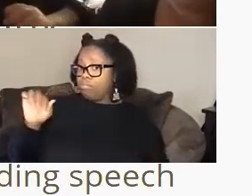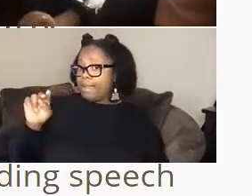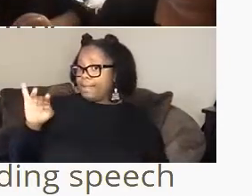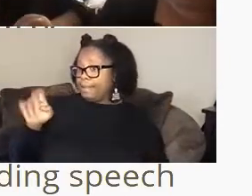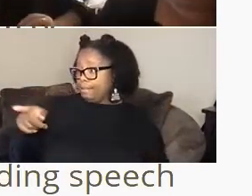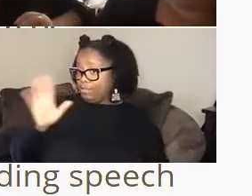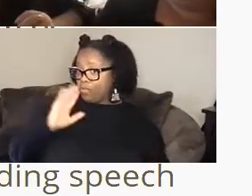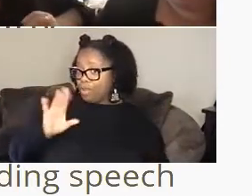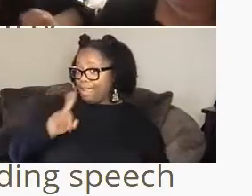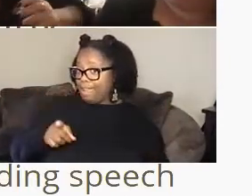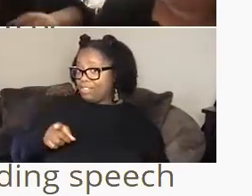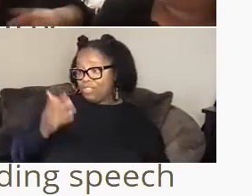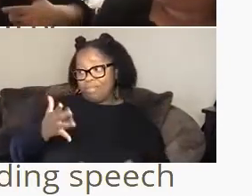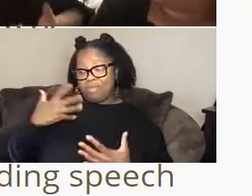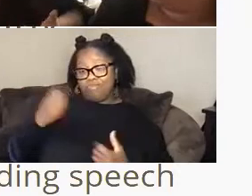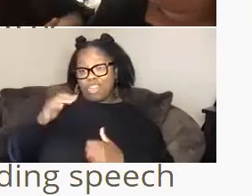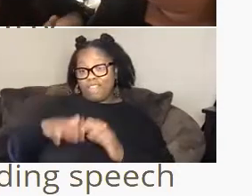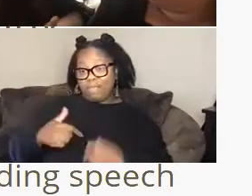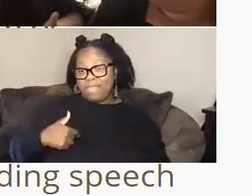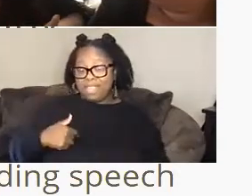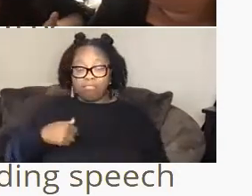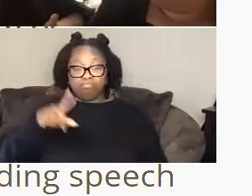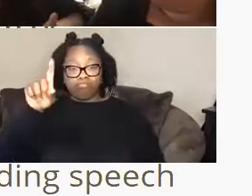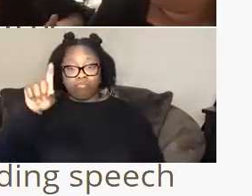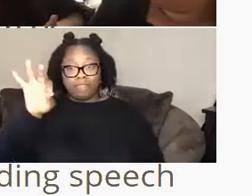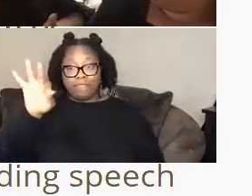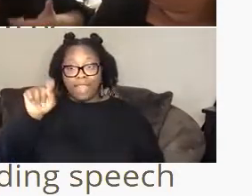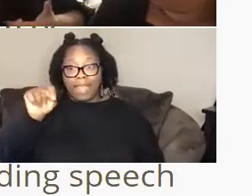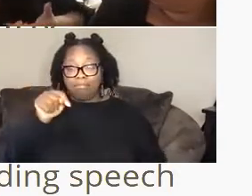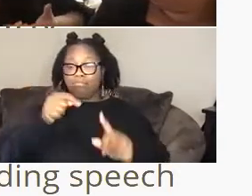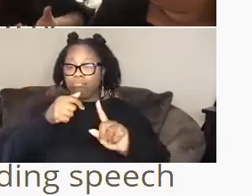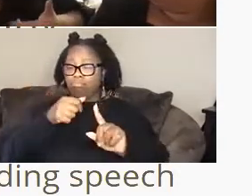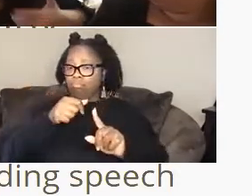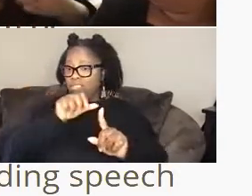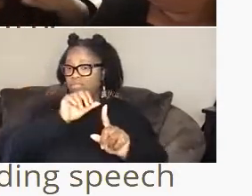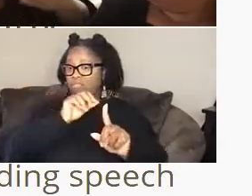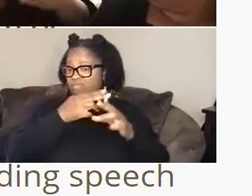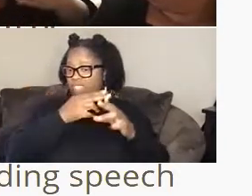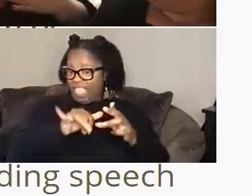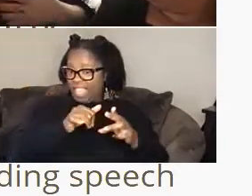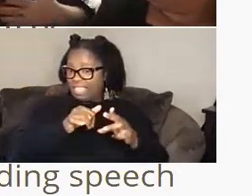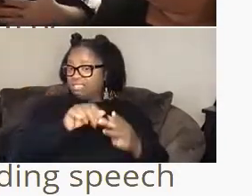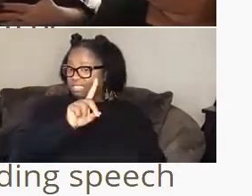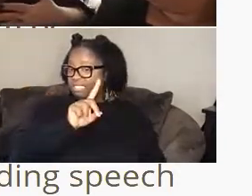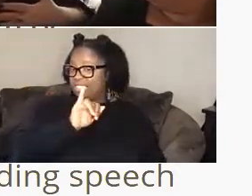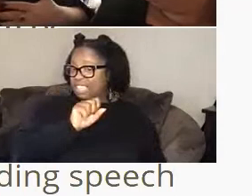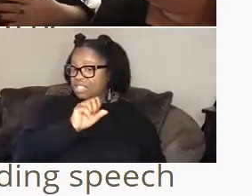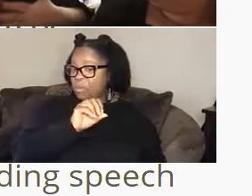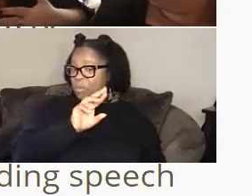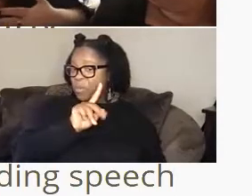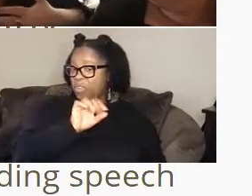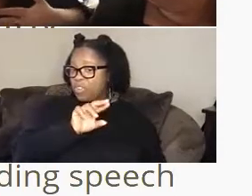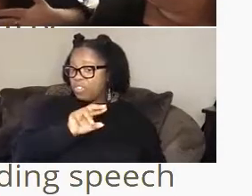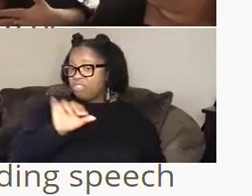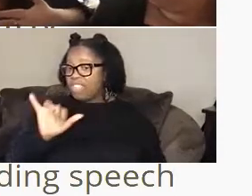were braver than me, but is fat either a disorder or a condition? That's something that as fat people thinking